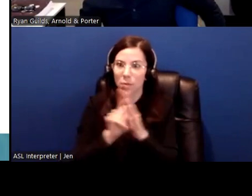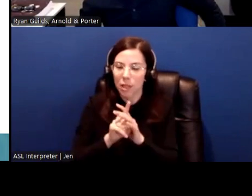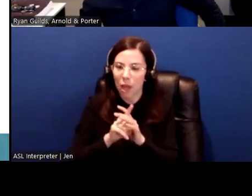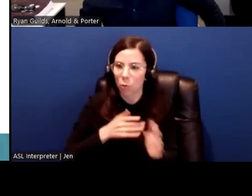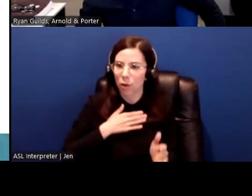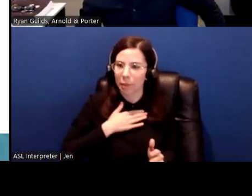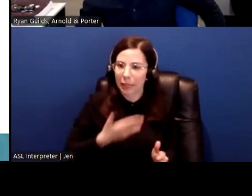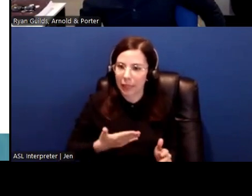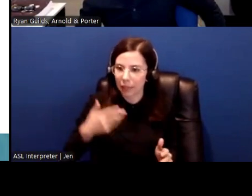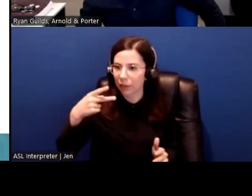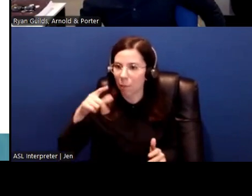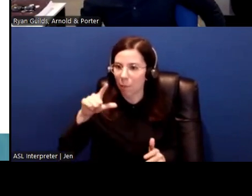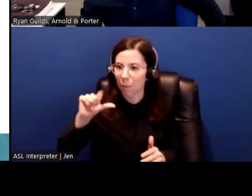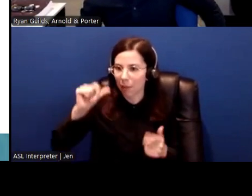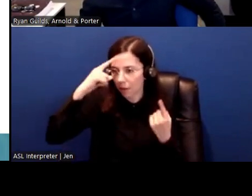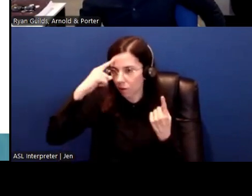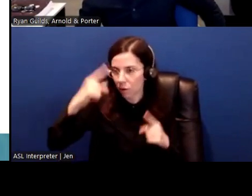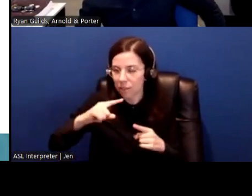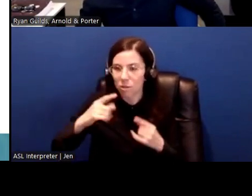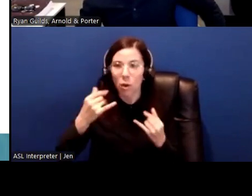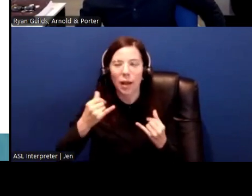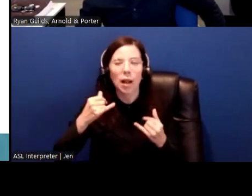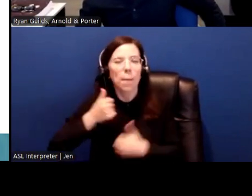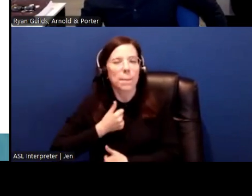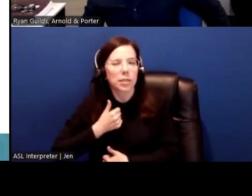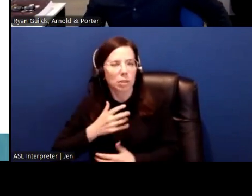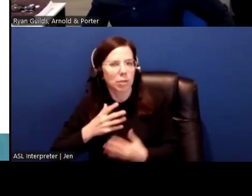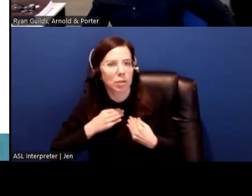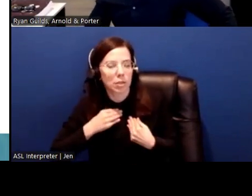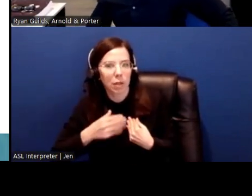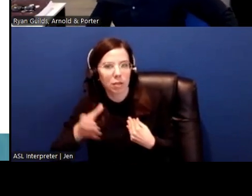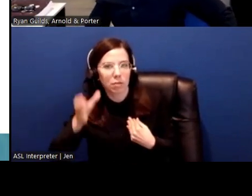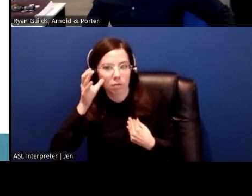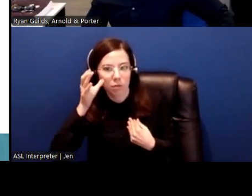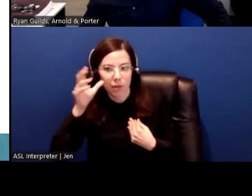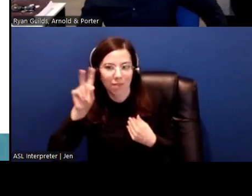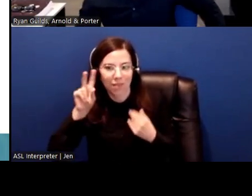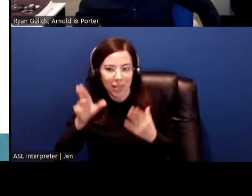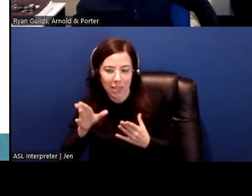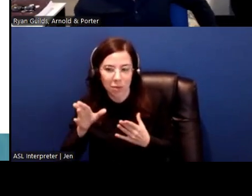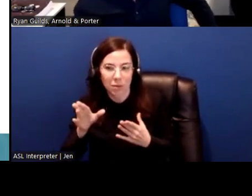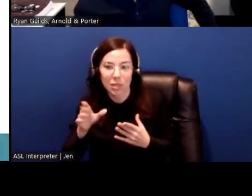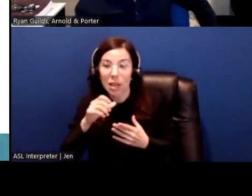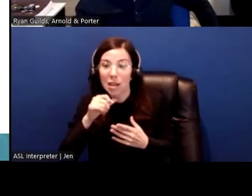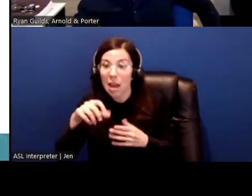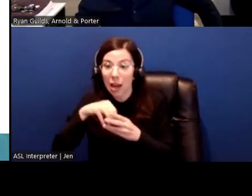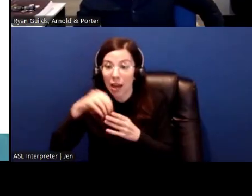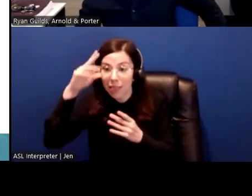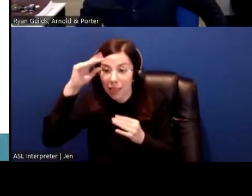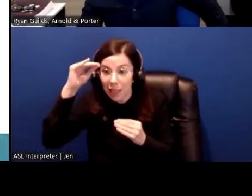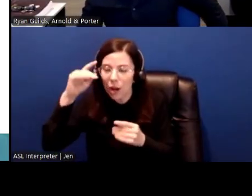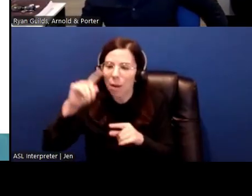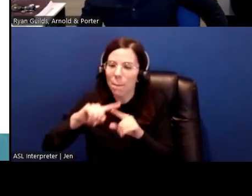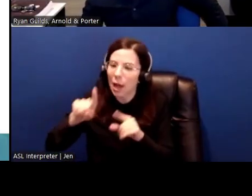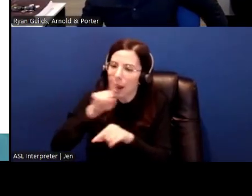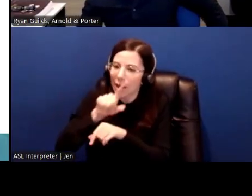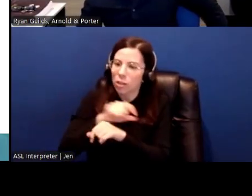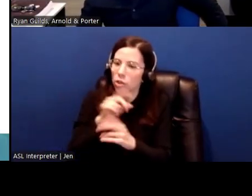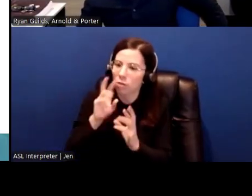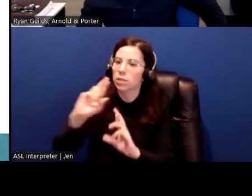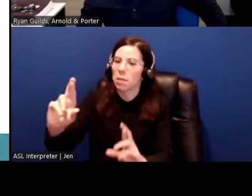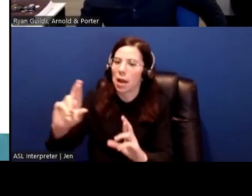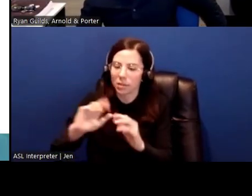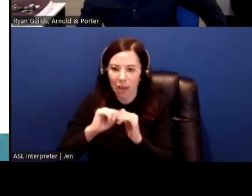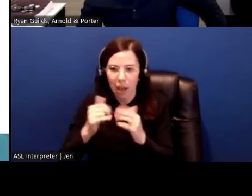military currently takes victims' views not just theoretically into account, but meaningfully into account in terms of how they want